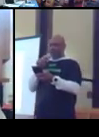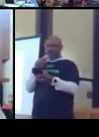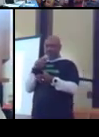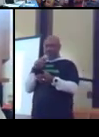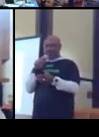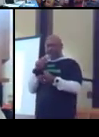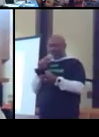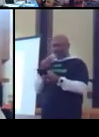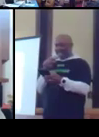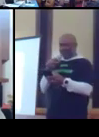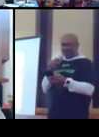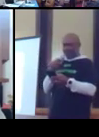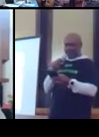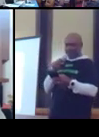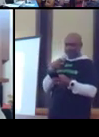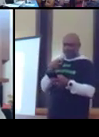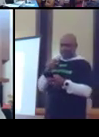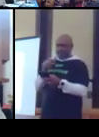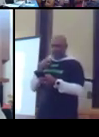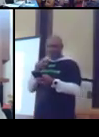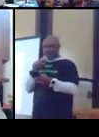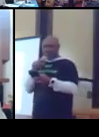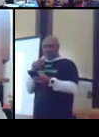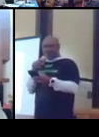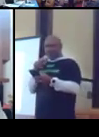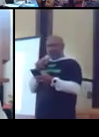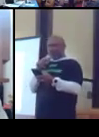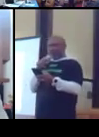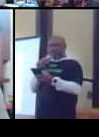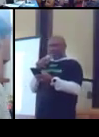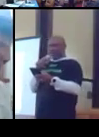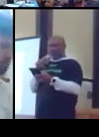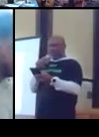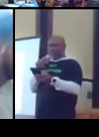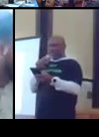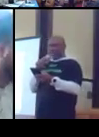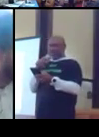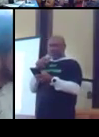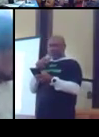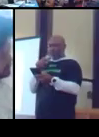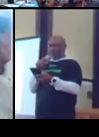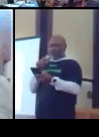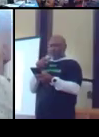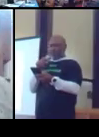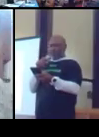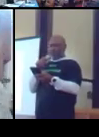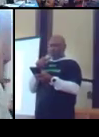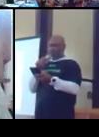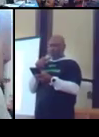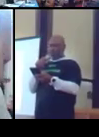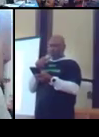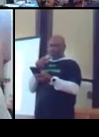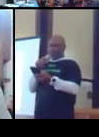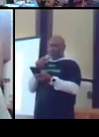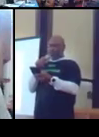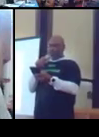I think those Kingsville find a lot. I went there because I saw my own values reflected in their work. I